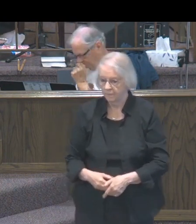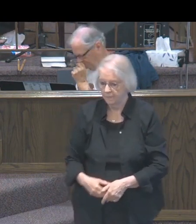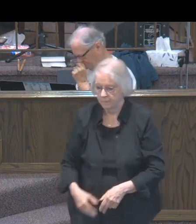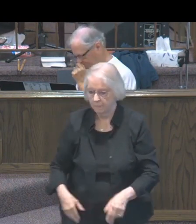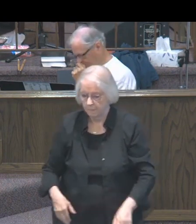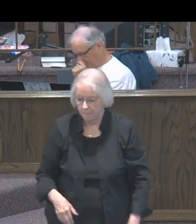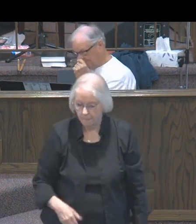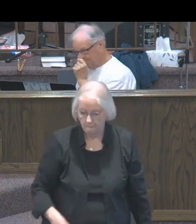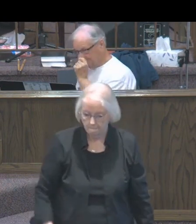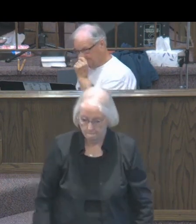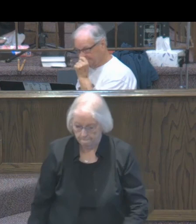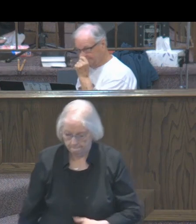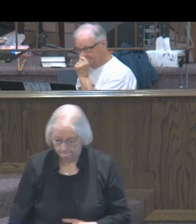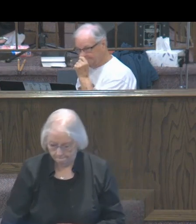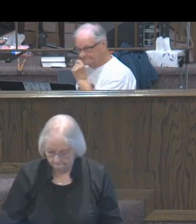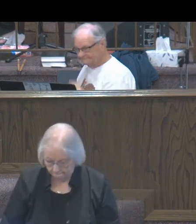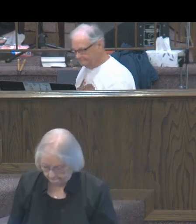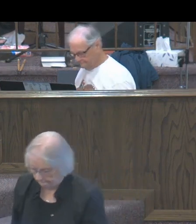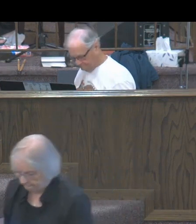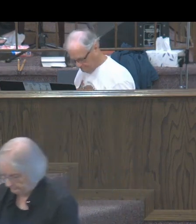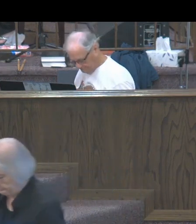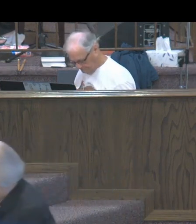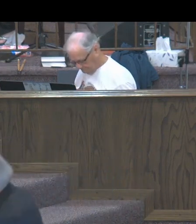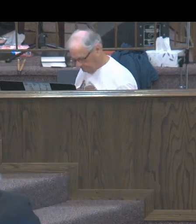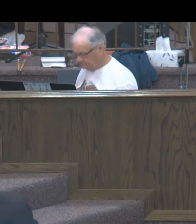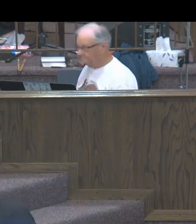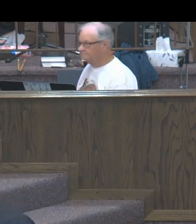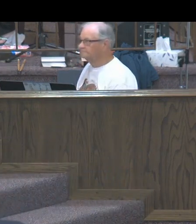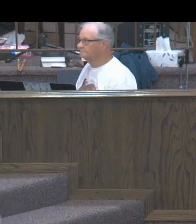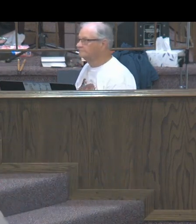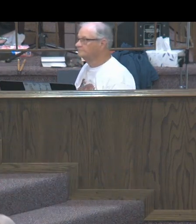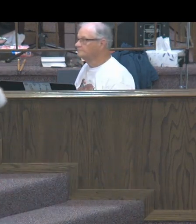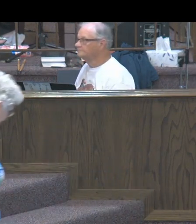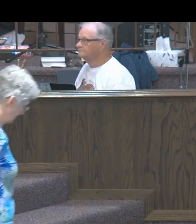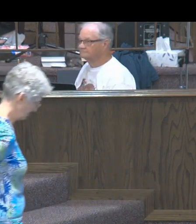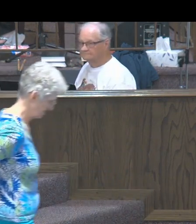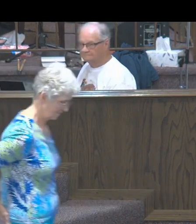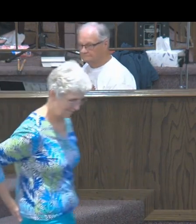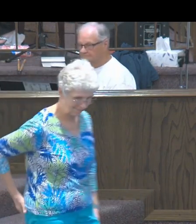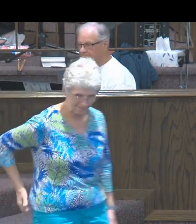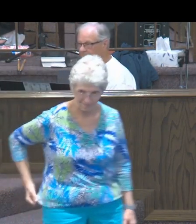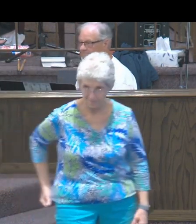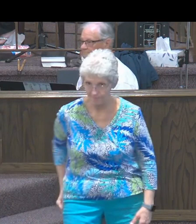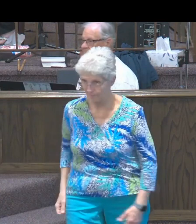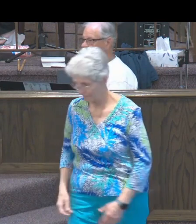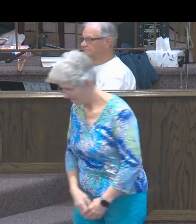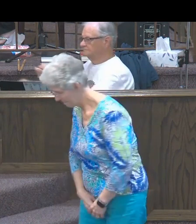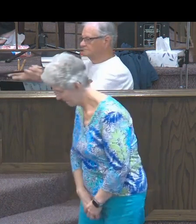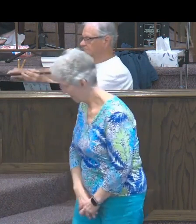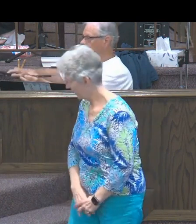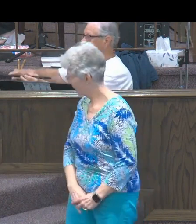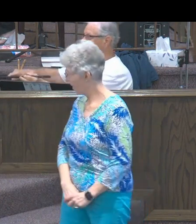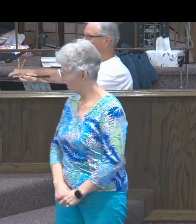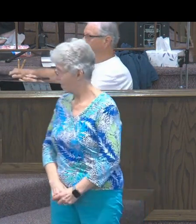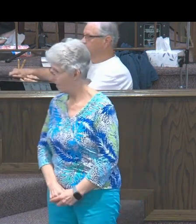in the attitude that you've just heard. Let's stand, sing this song, and be dismissed this morning.